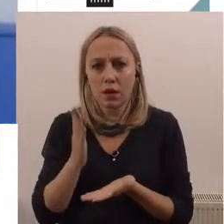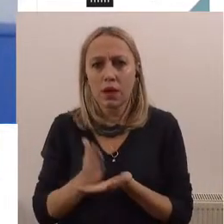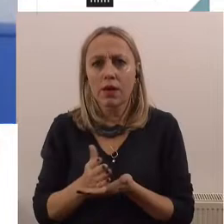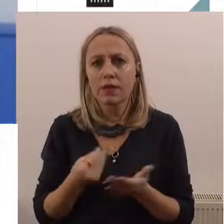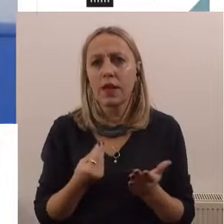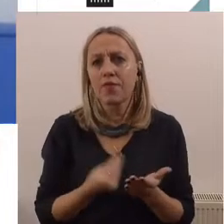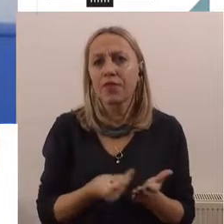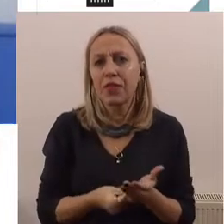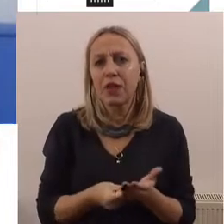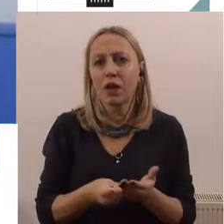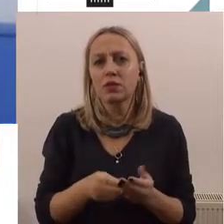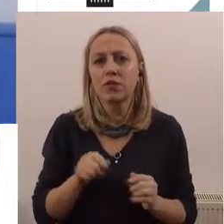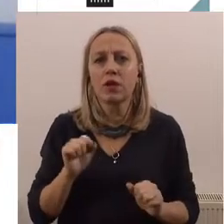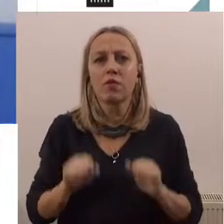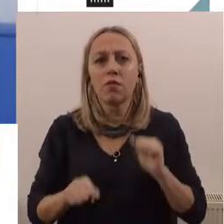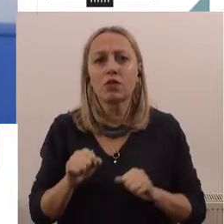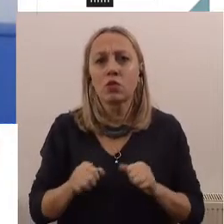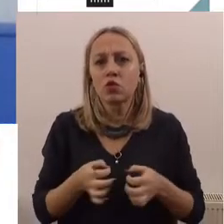Financial accessibility.